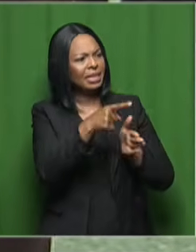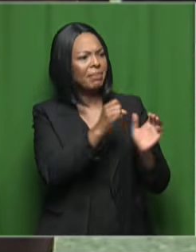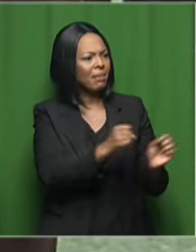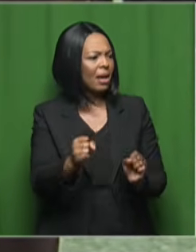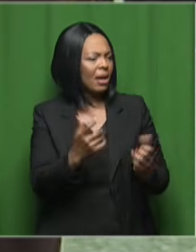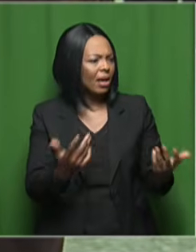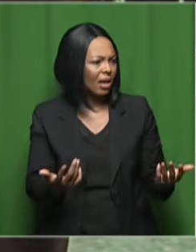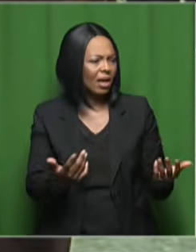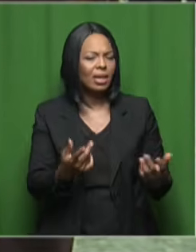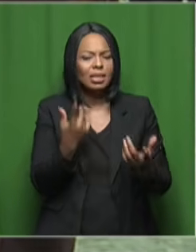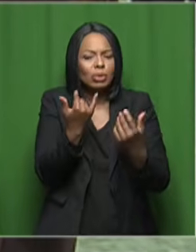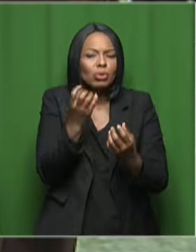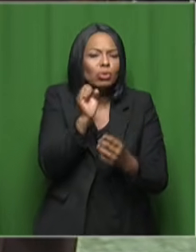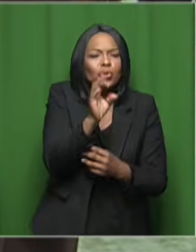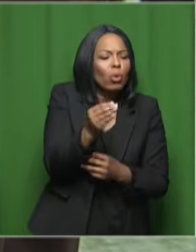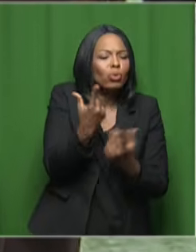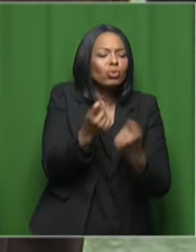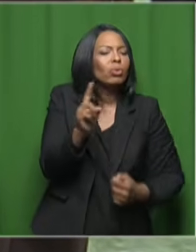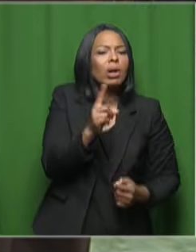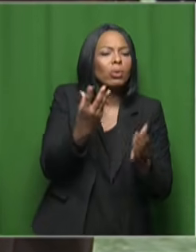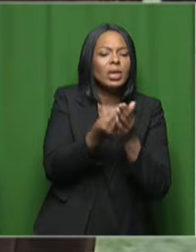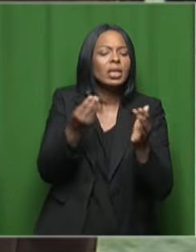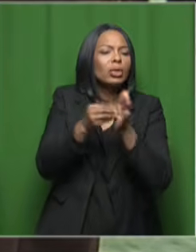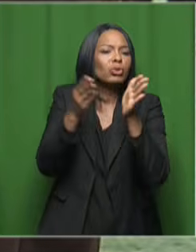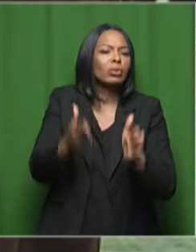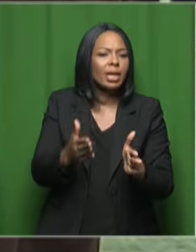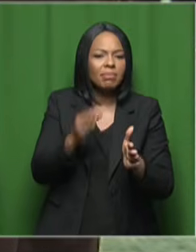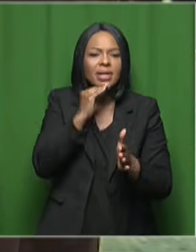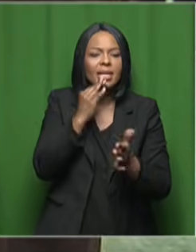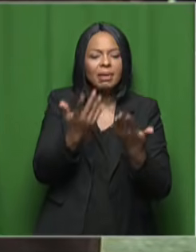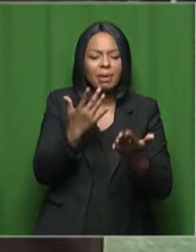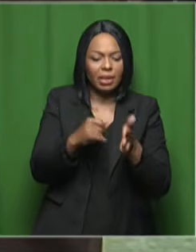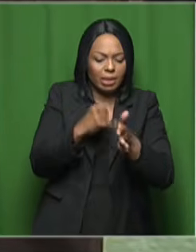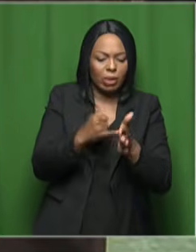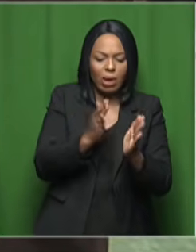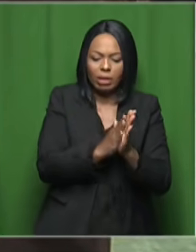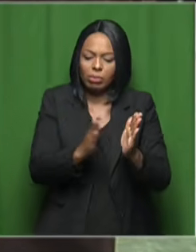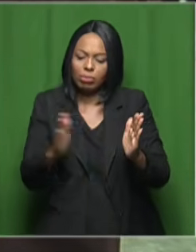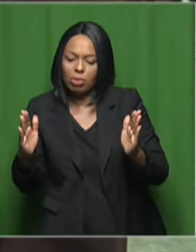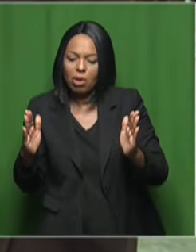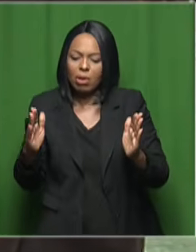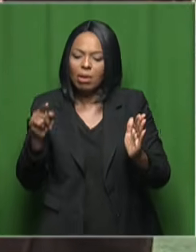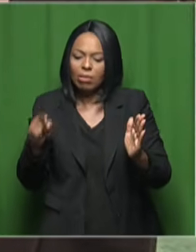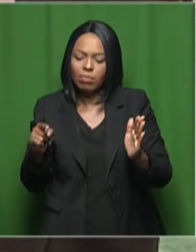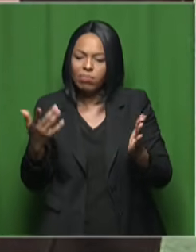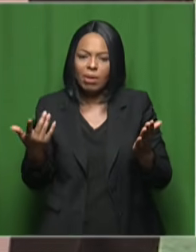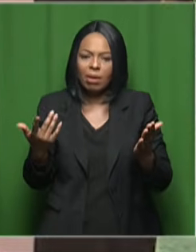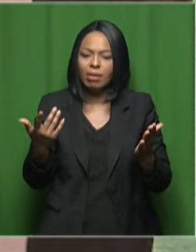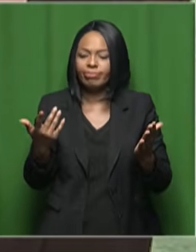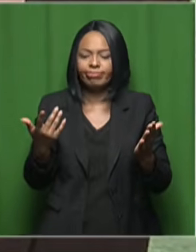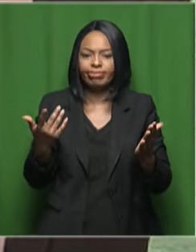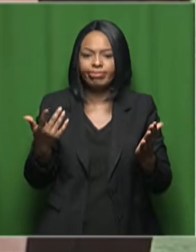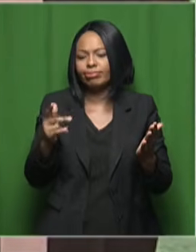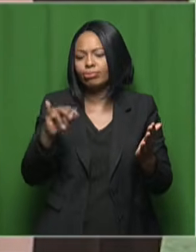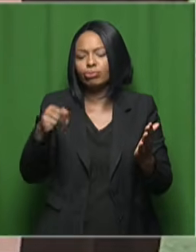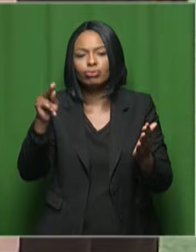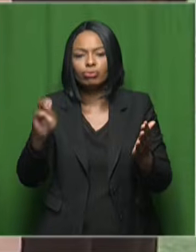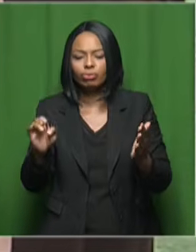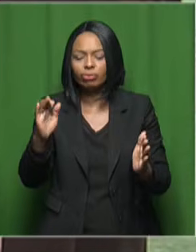I mean, if it gets to a point where it's halfway through the year, there's still no payment from NSFAS, do the students find that they actually